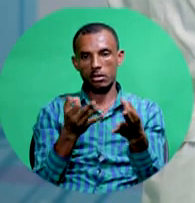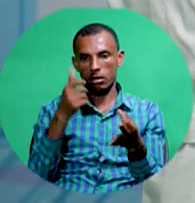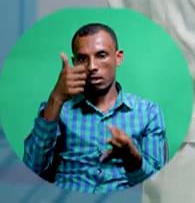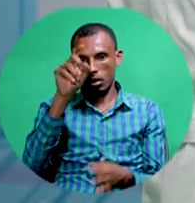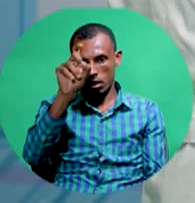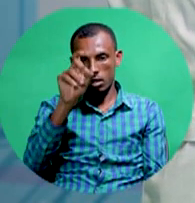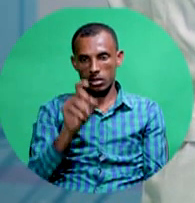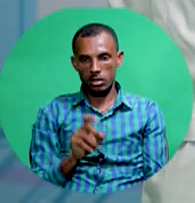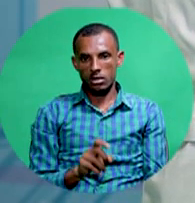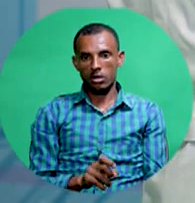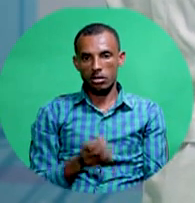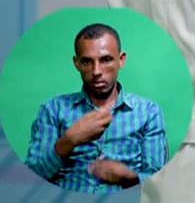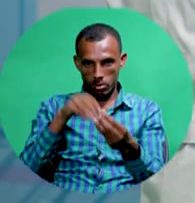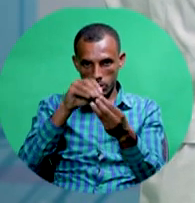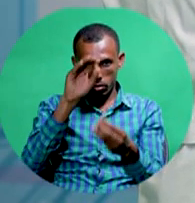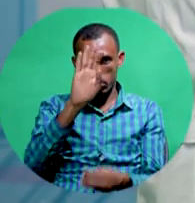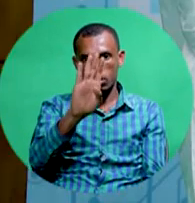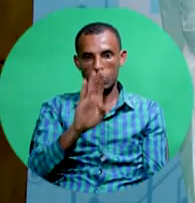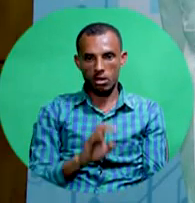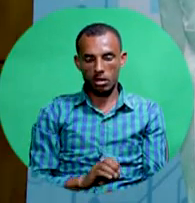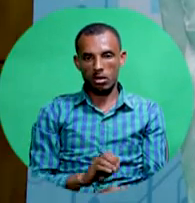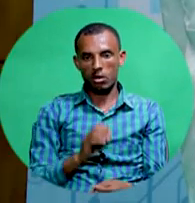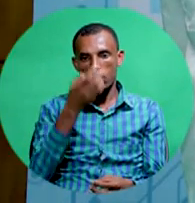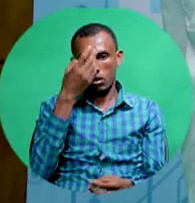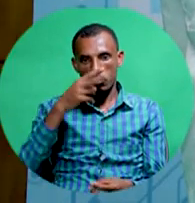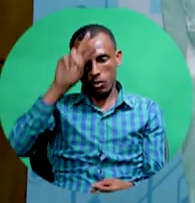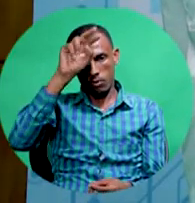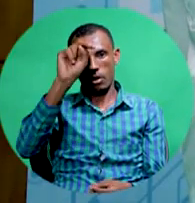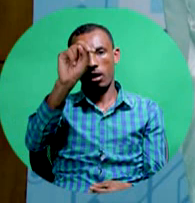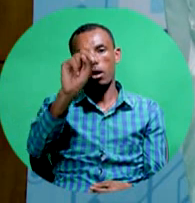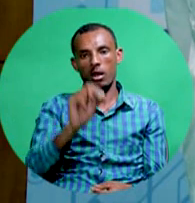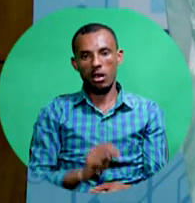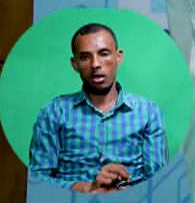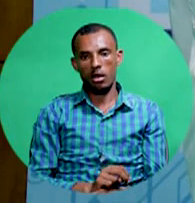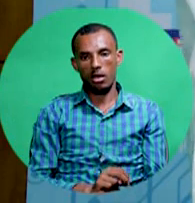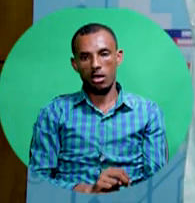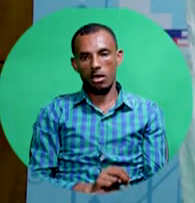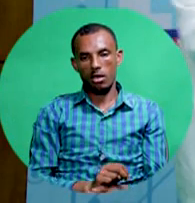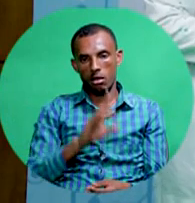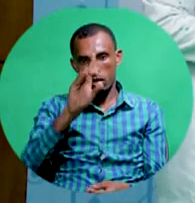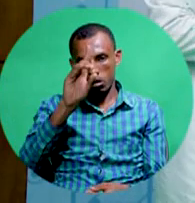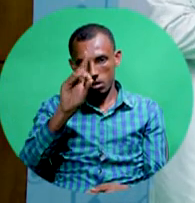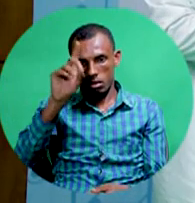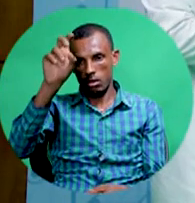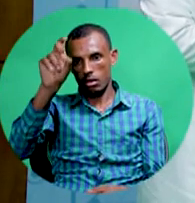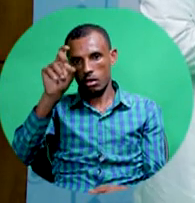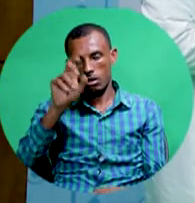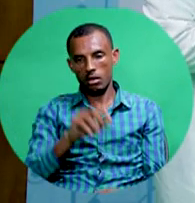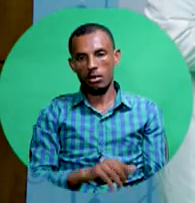ax plus p the power of n dx